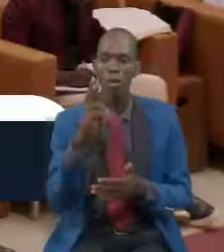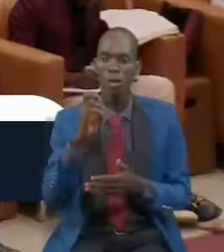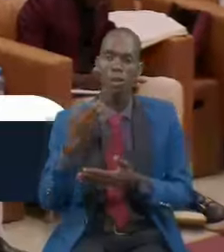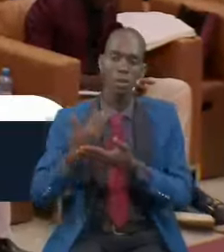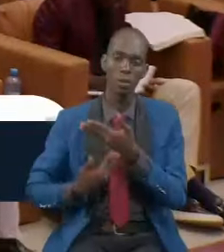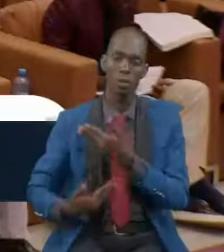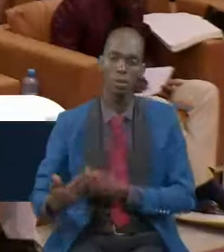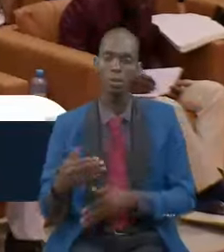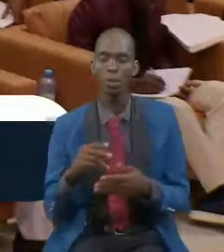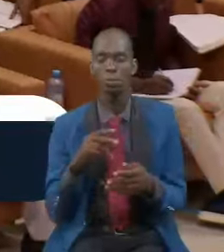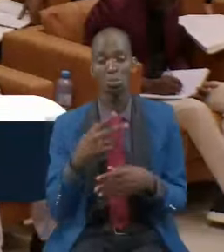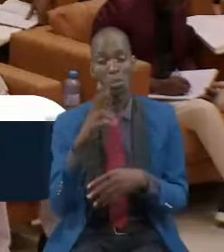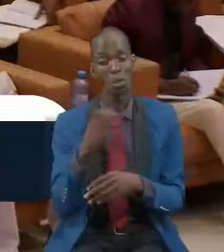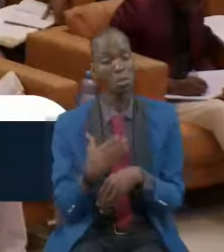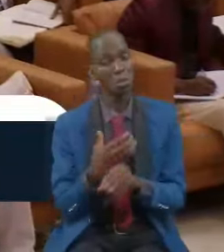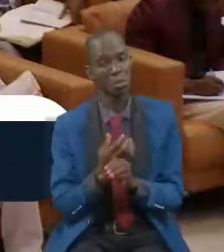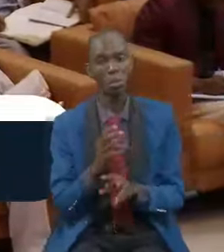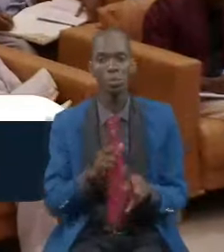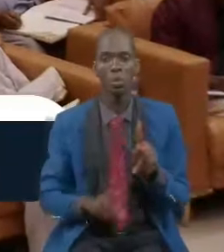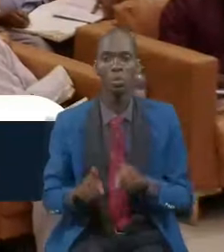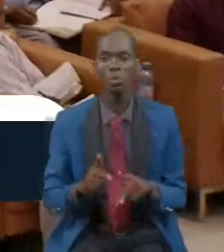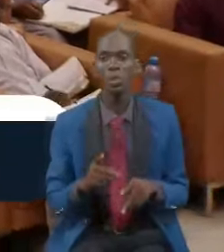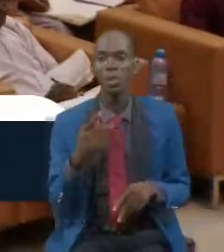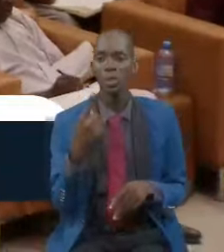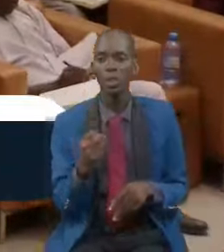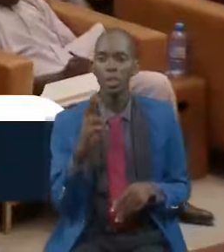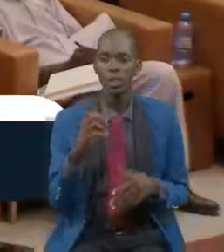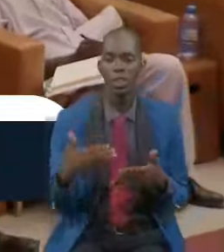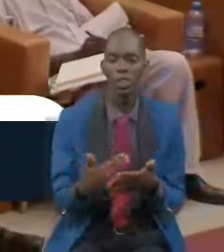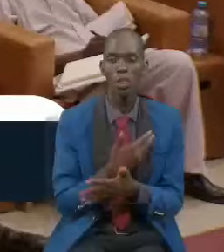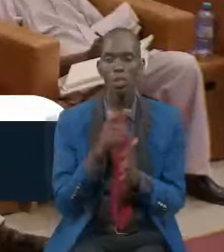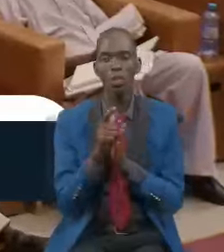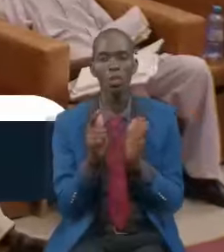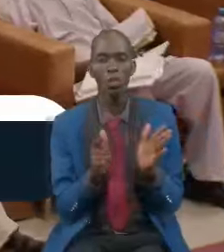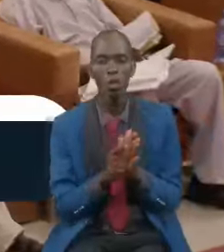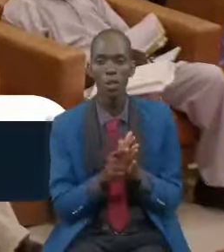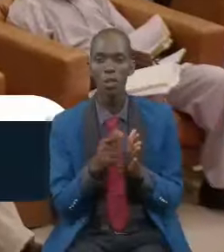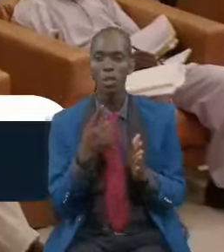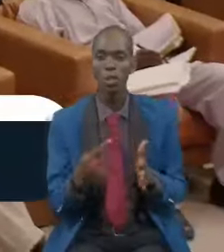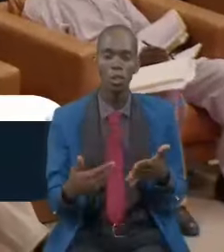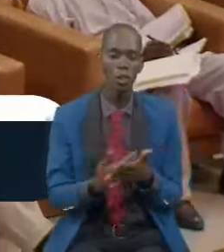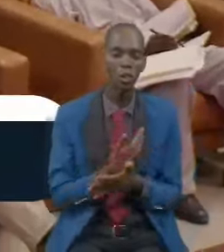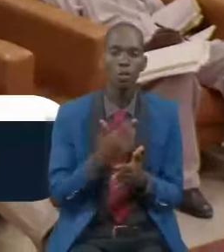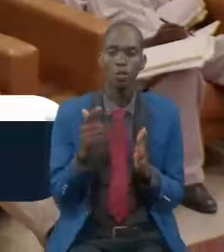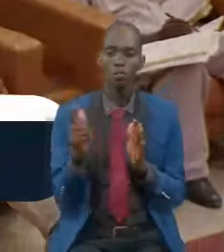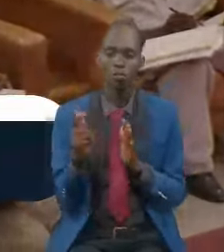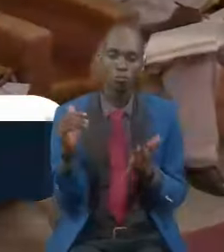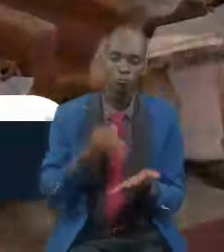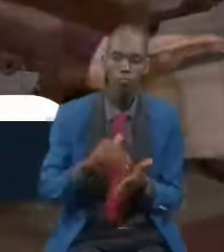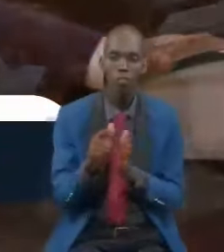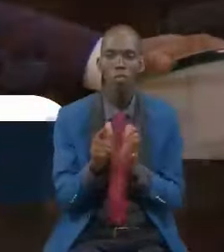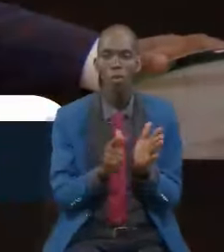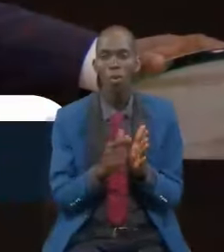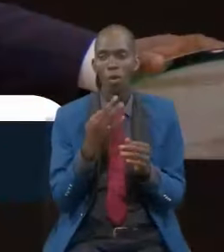regenerated people. The renewed law, that the law that is still there now and is renewed